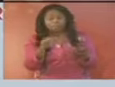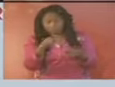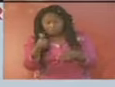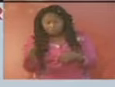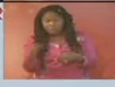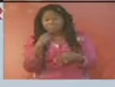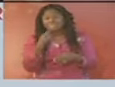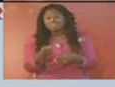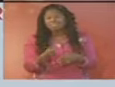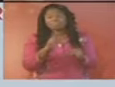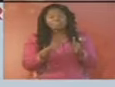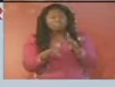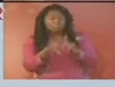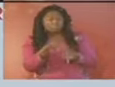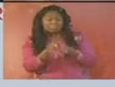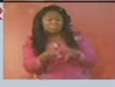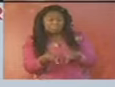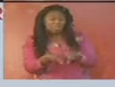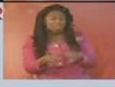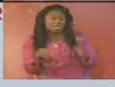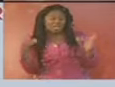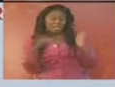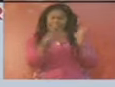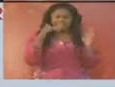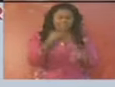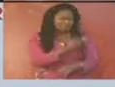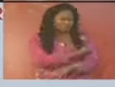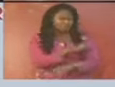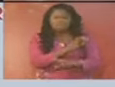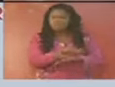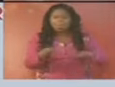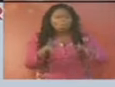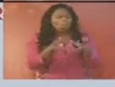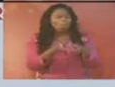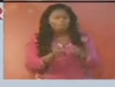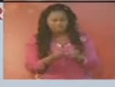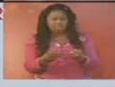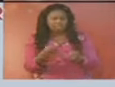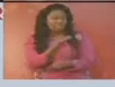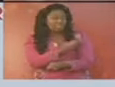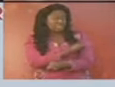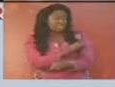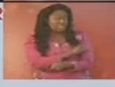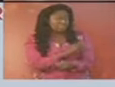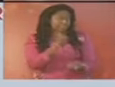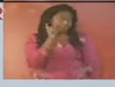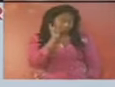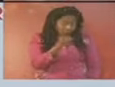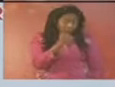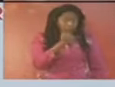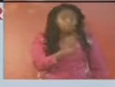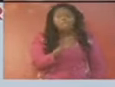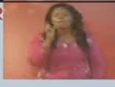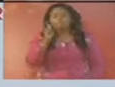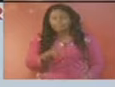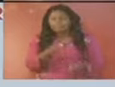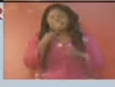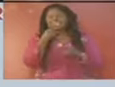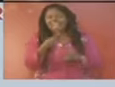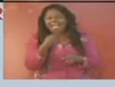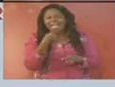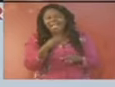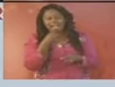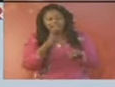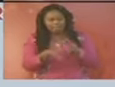media presence, but most of the messages are going to be on social